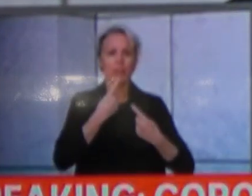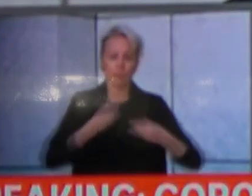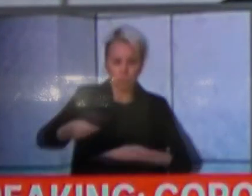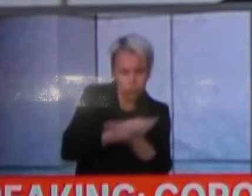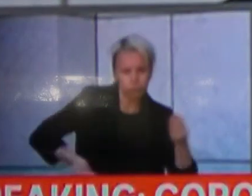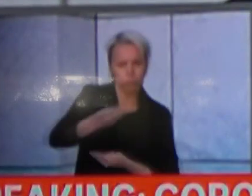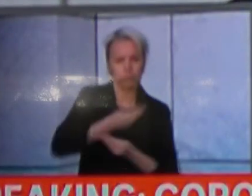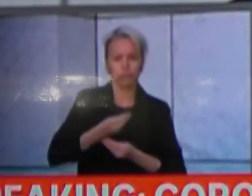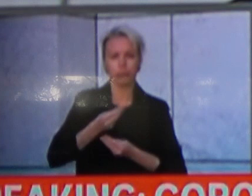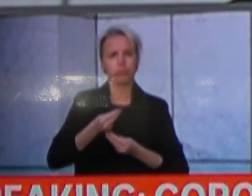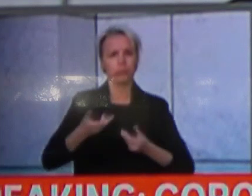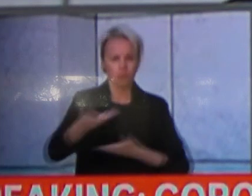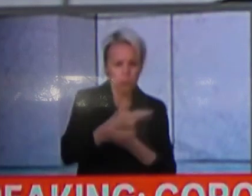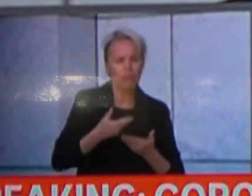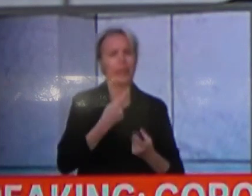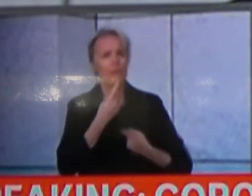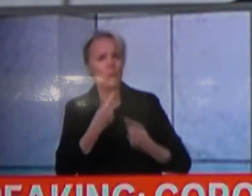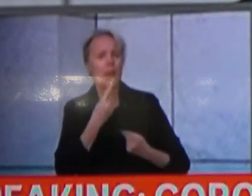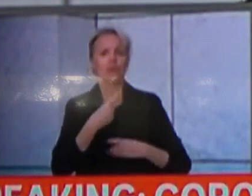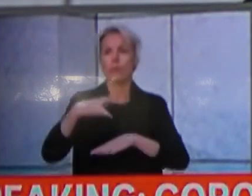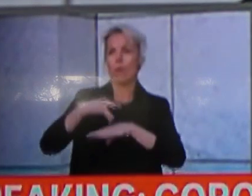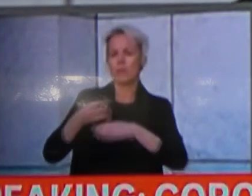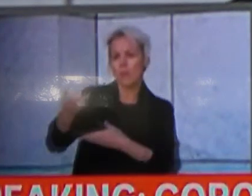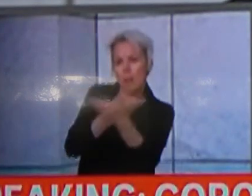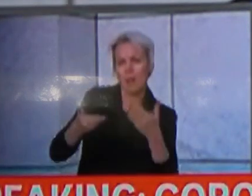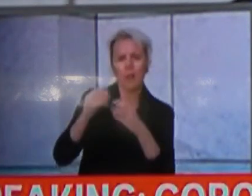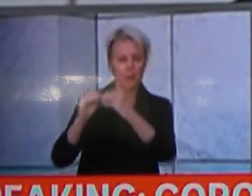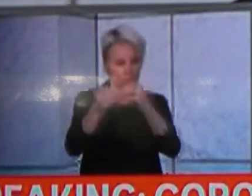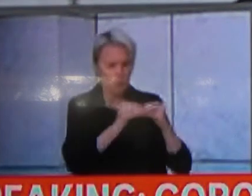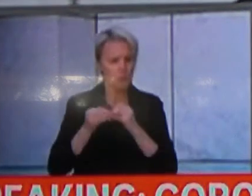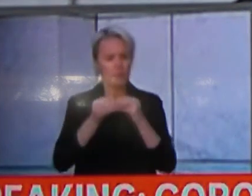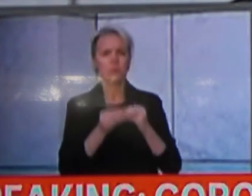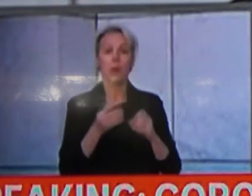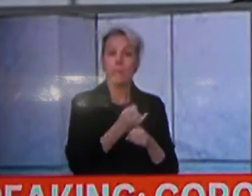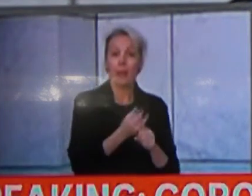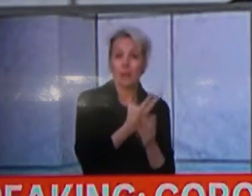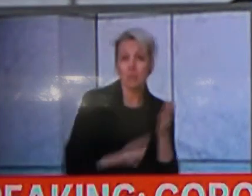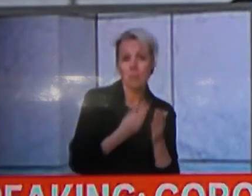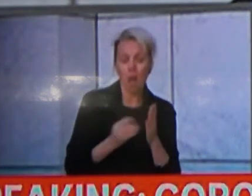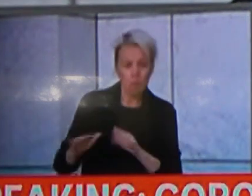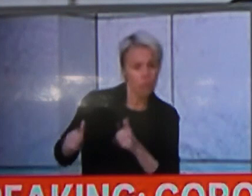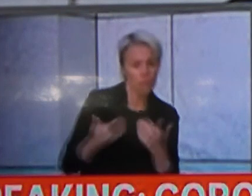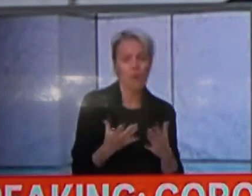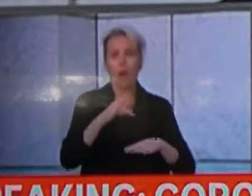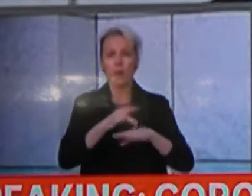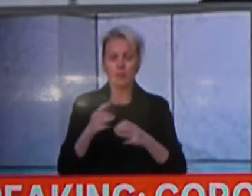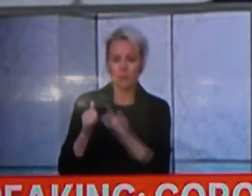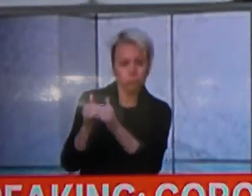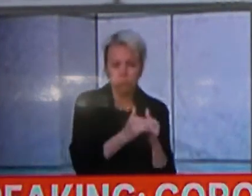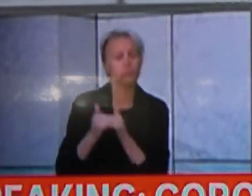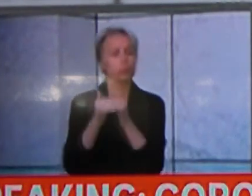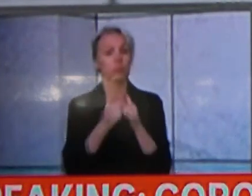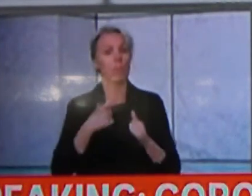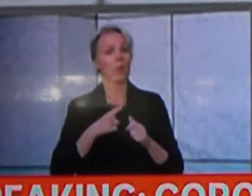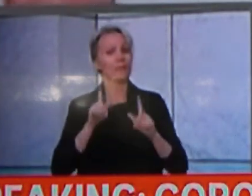the Commonwealth on everything from hospital arrangements to medical supplies and a lot of these other measures. So the National